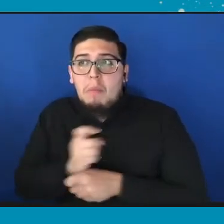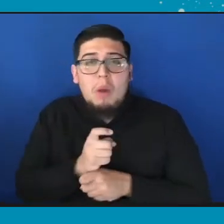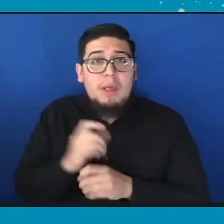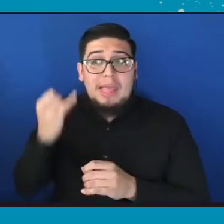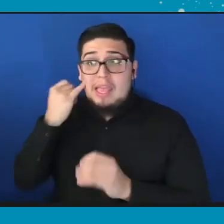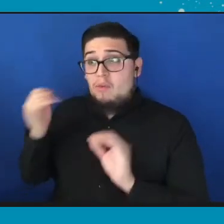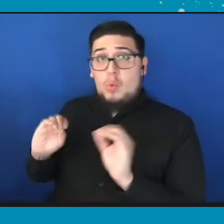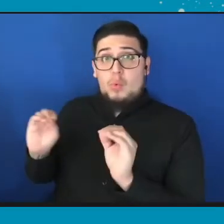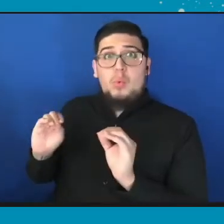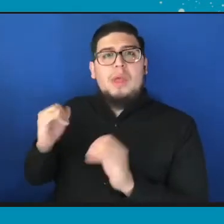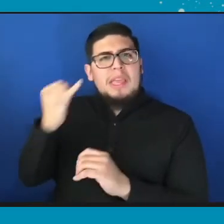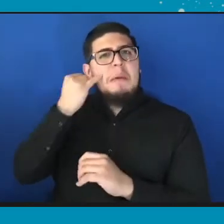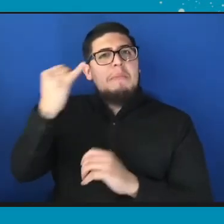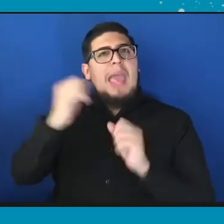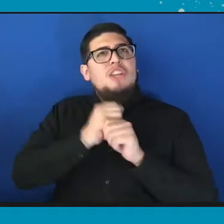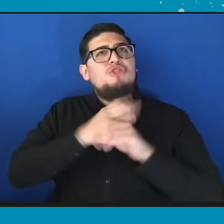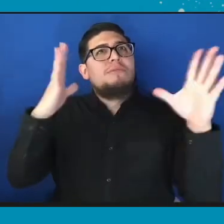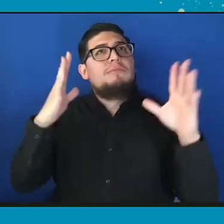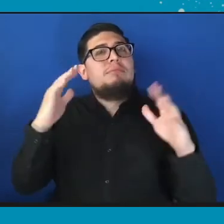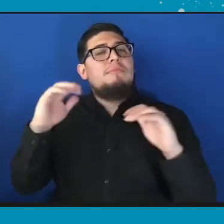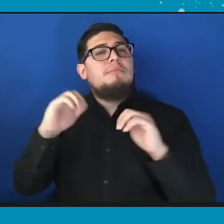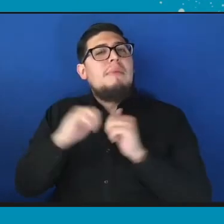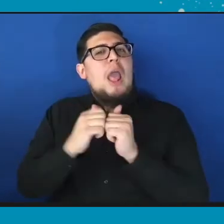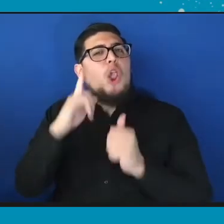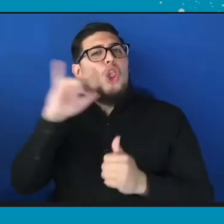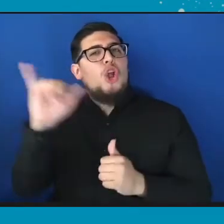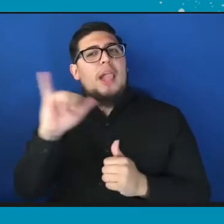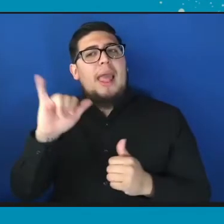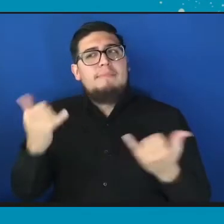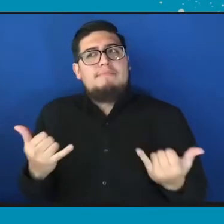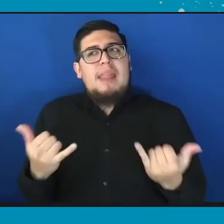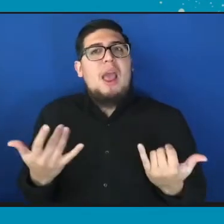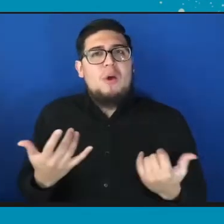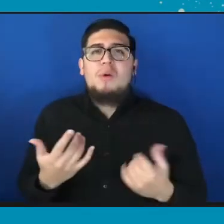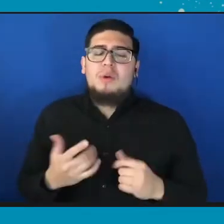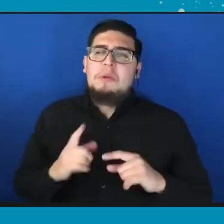level. Next slide.